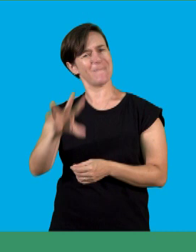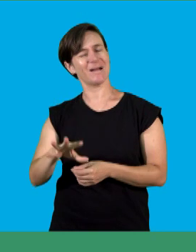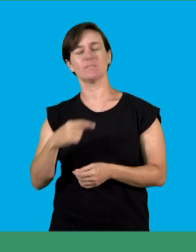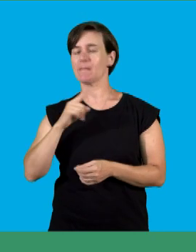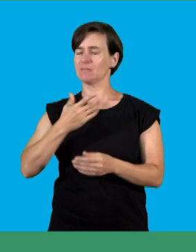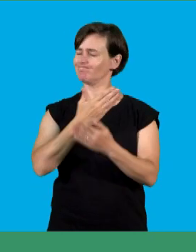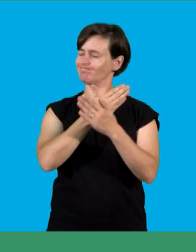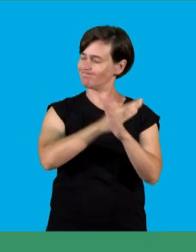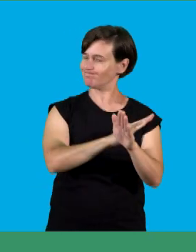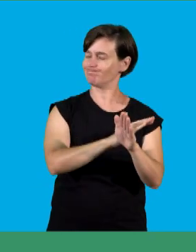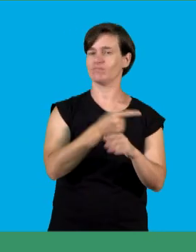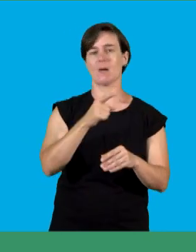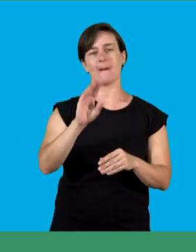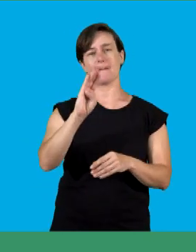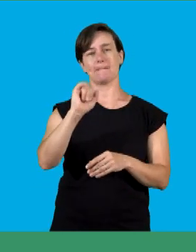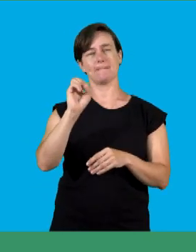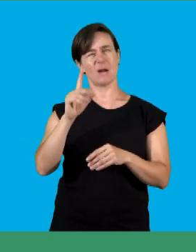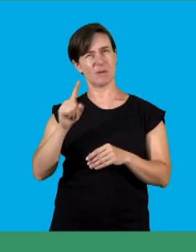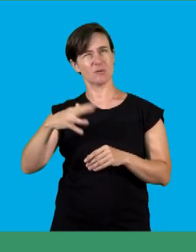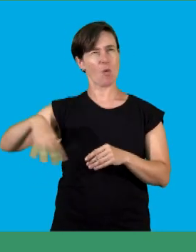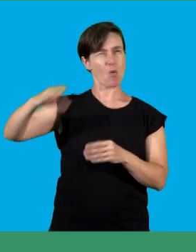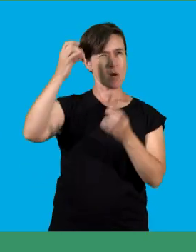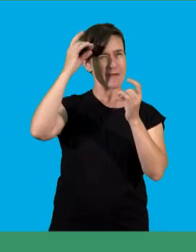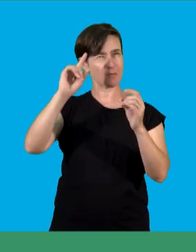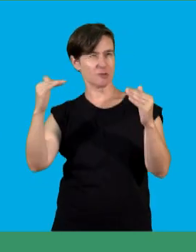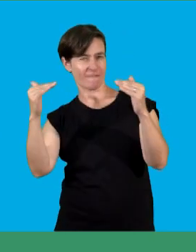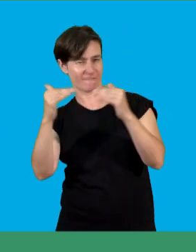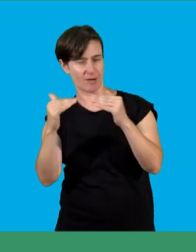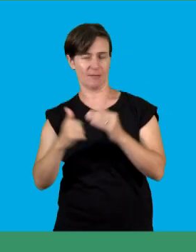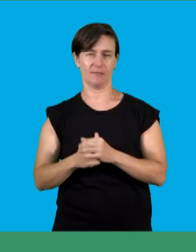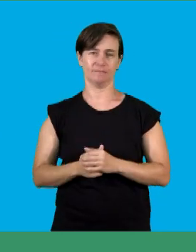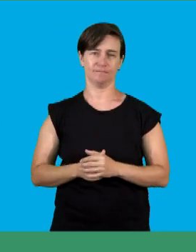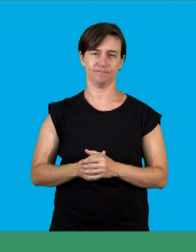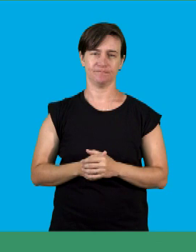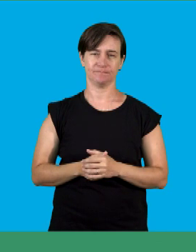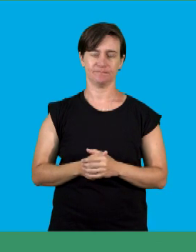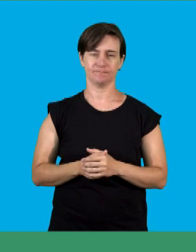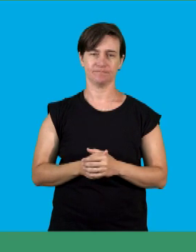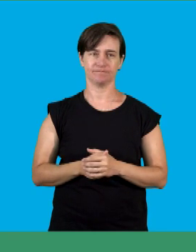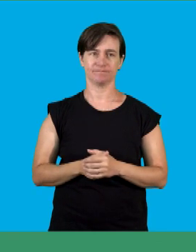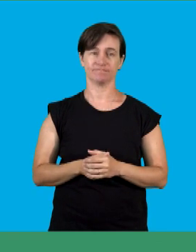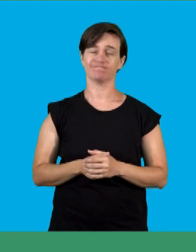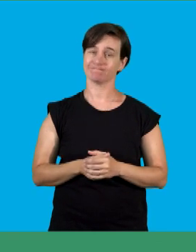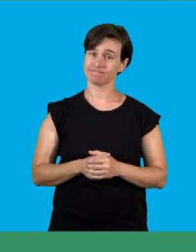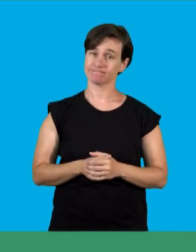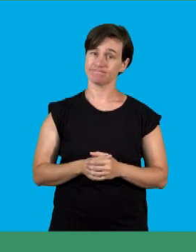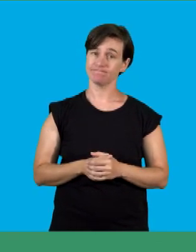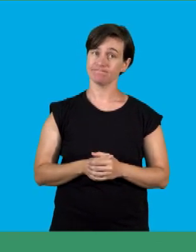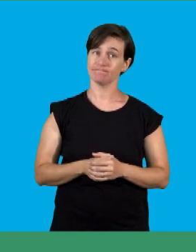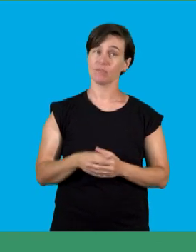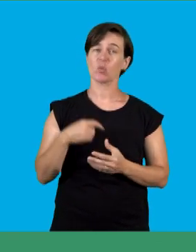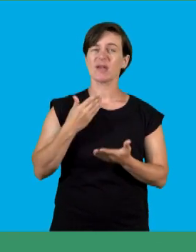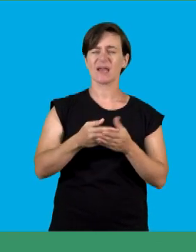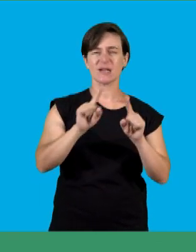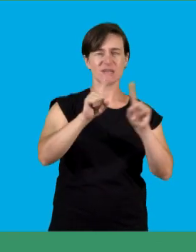a bias. That is a criteria of a good research instrument. We move on. So now we've